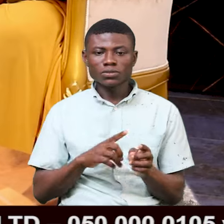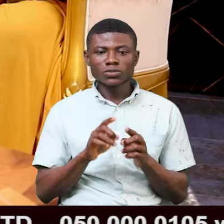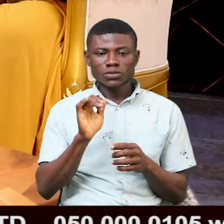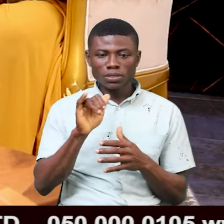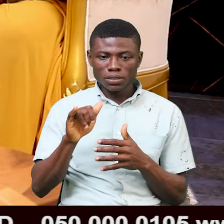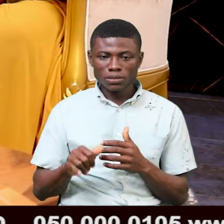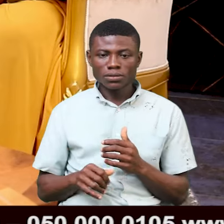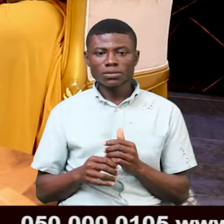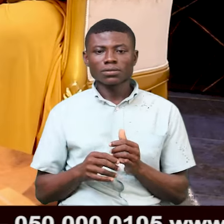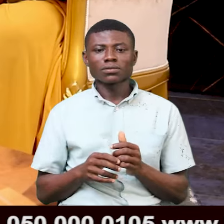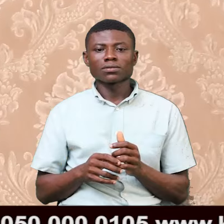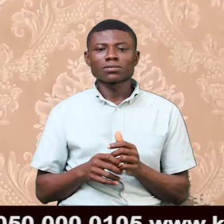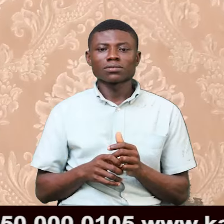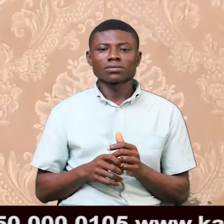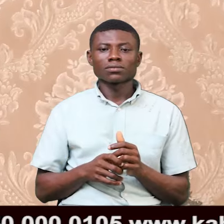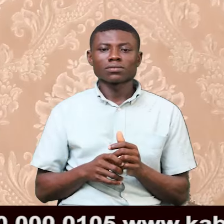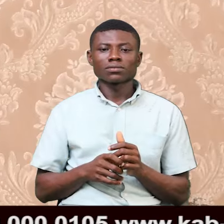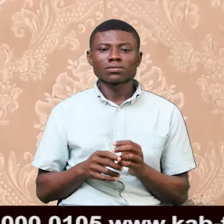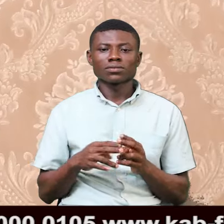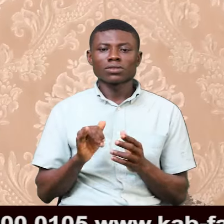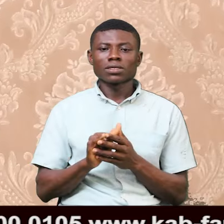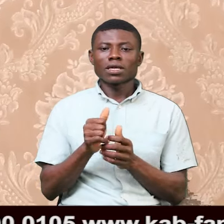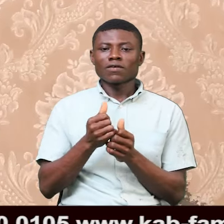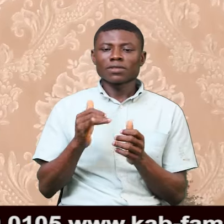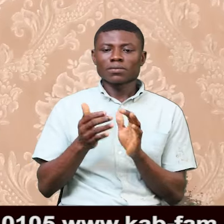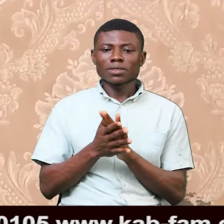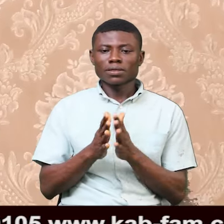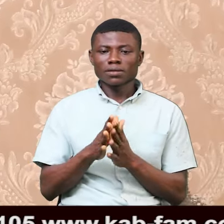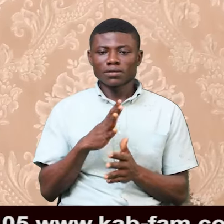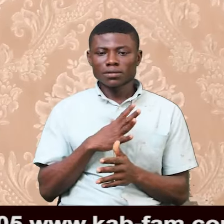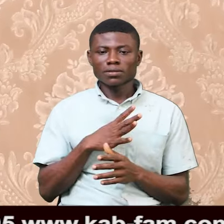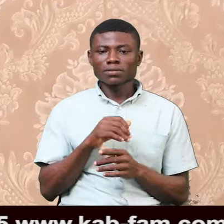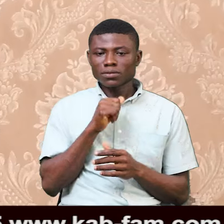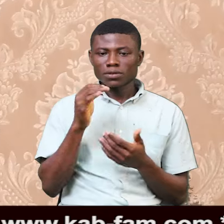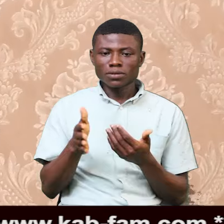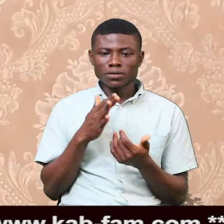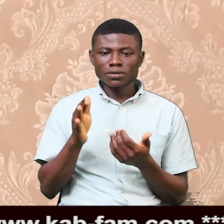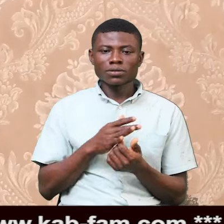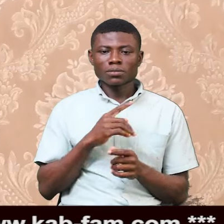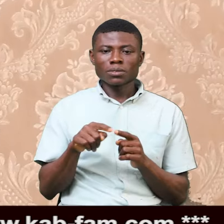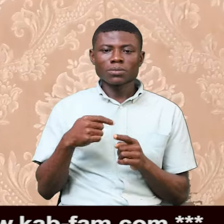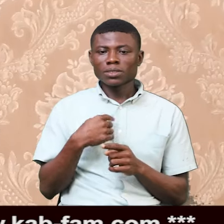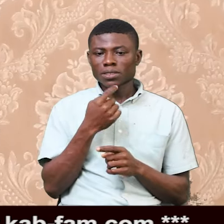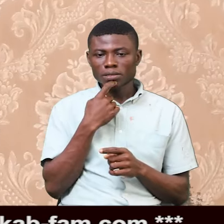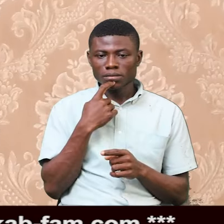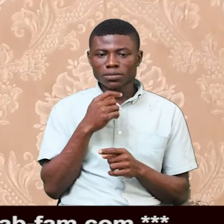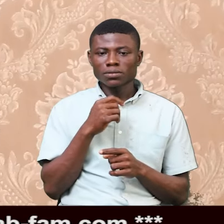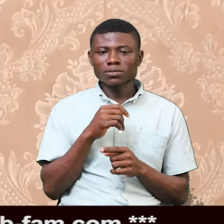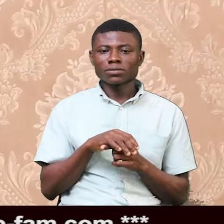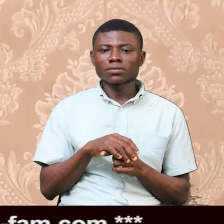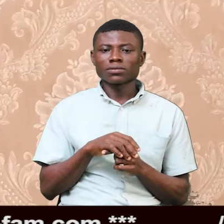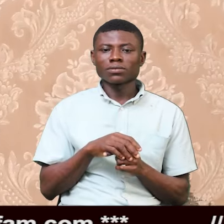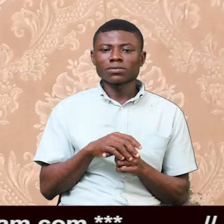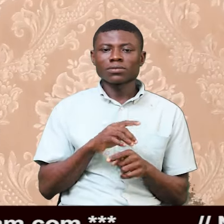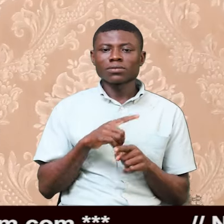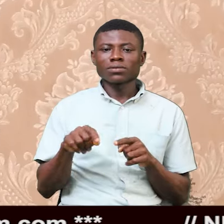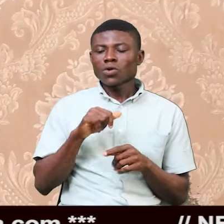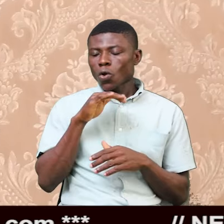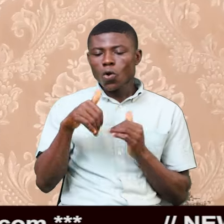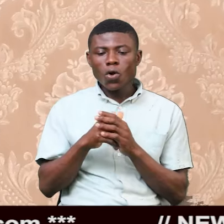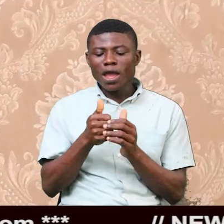yenisi na chese ntiasi aba enye easy like me kanu it's not been bed